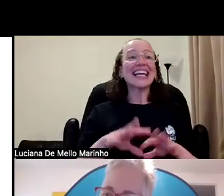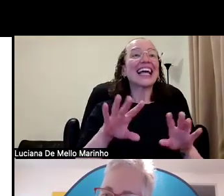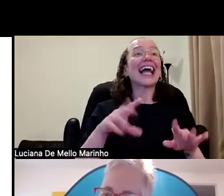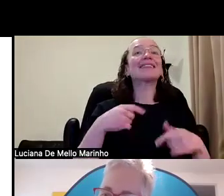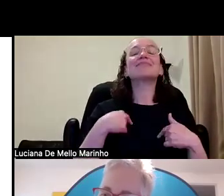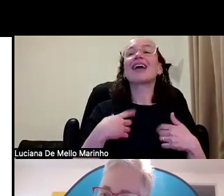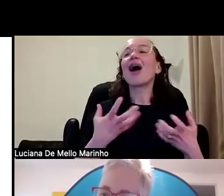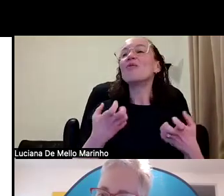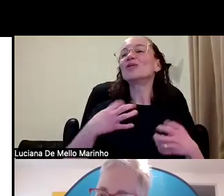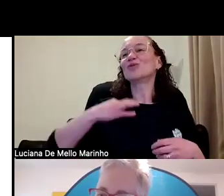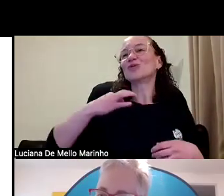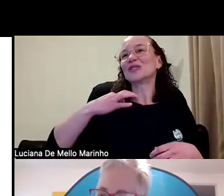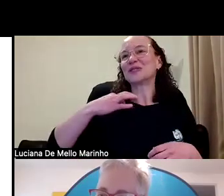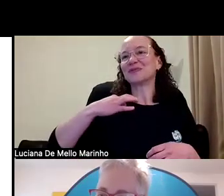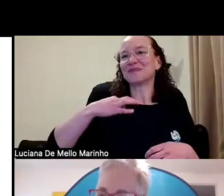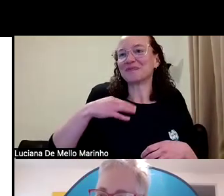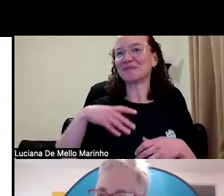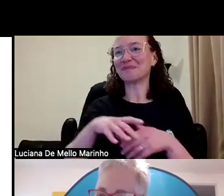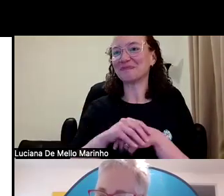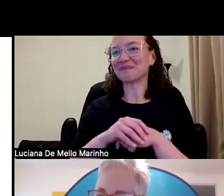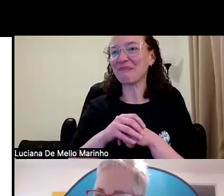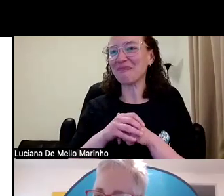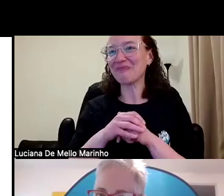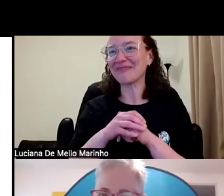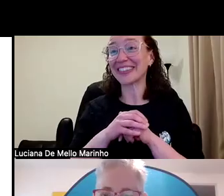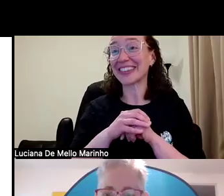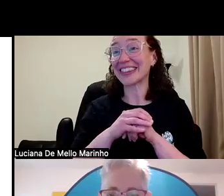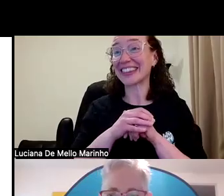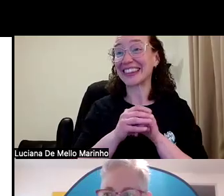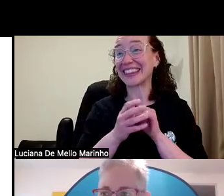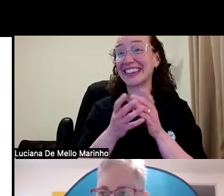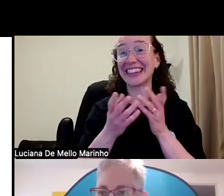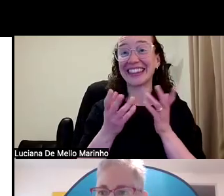Okay, I can see now. Okay. So I want to volunteer.